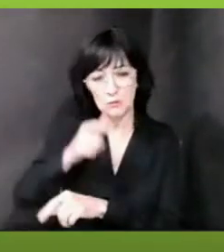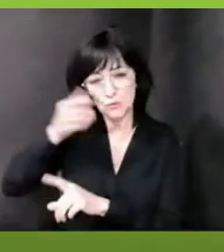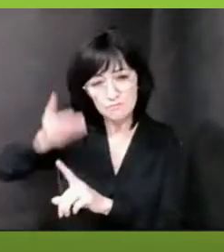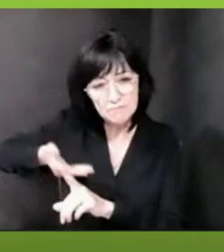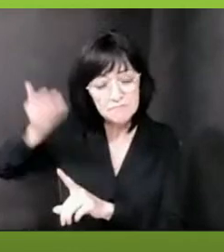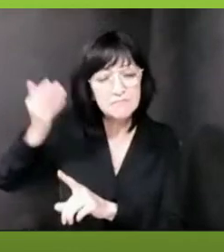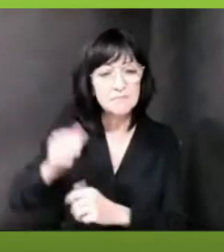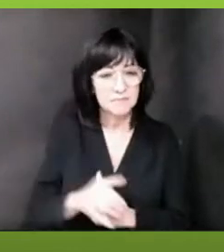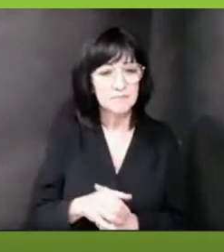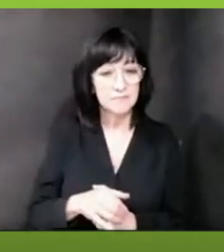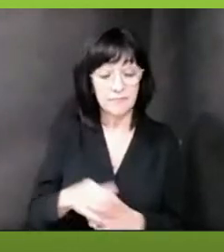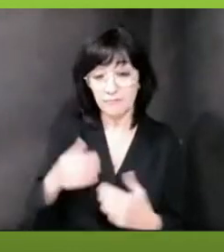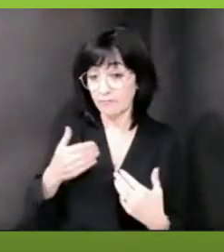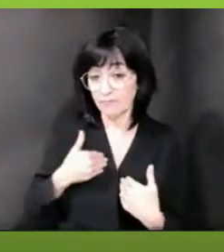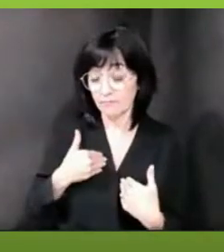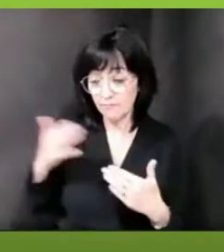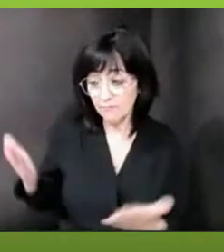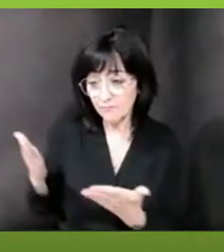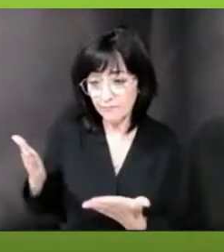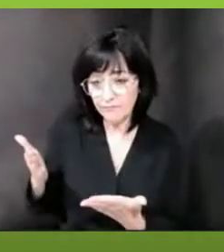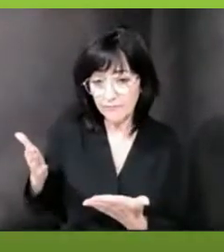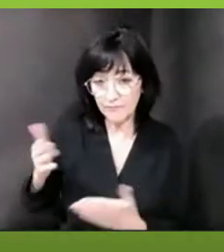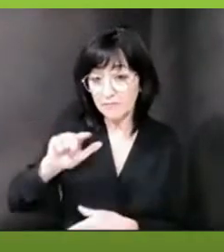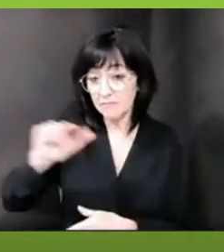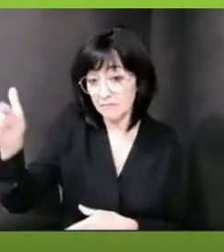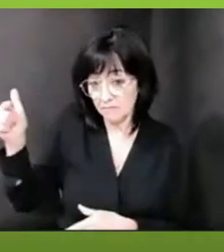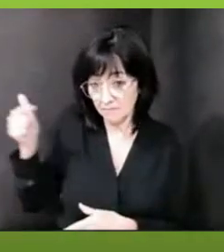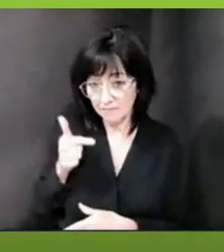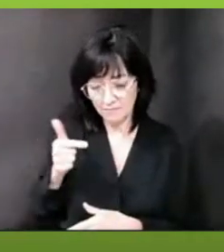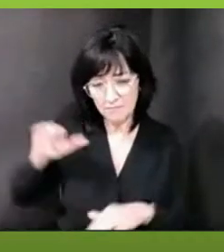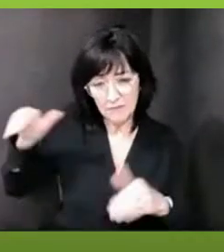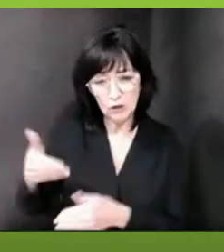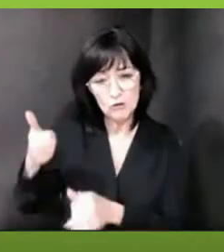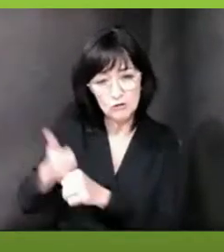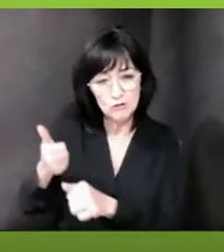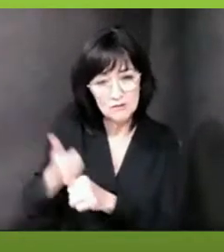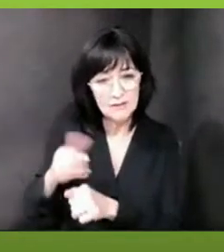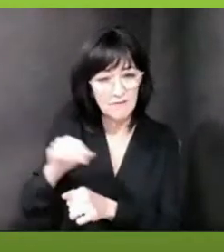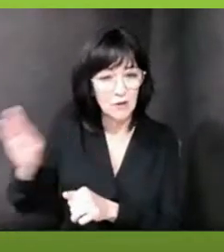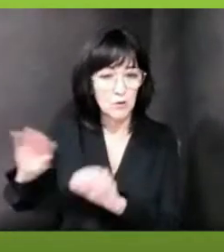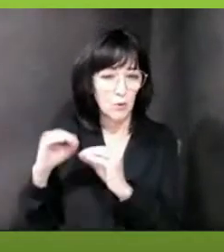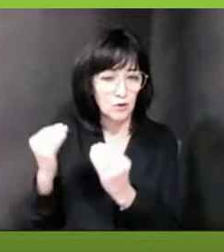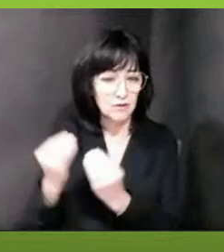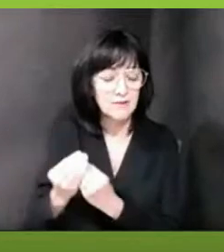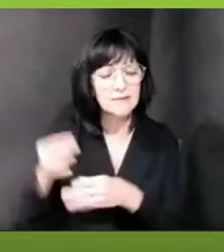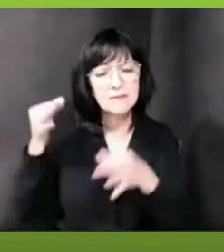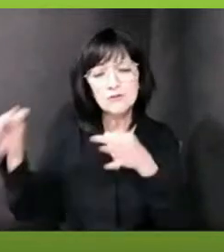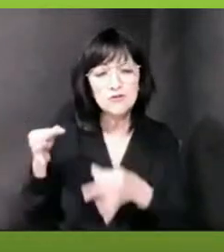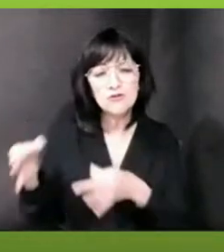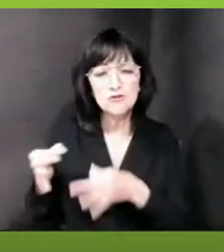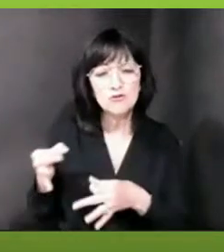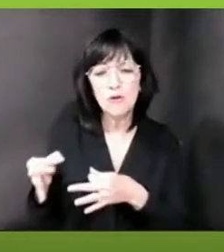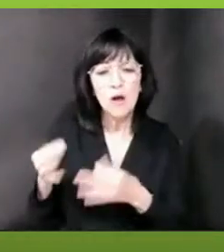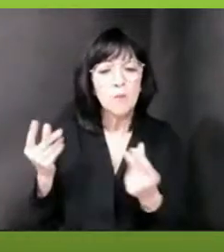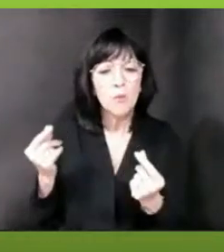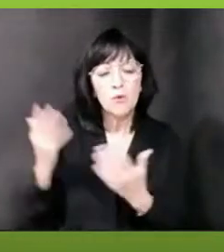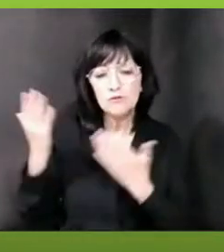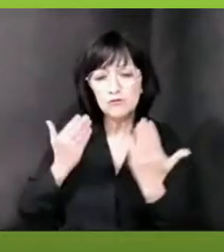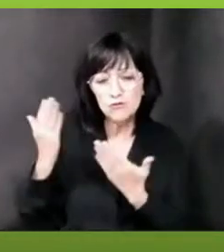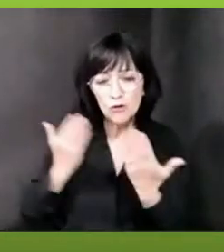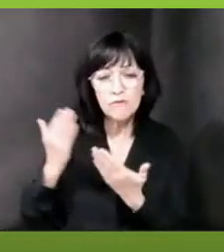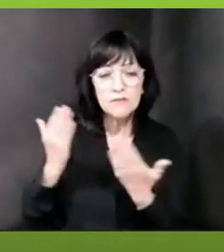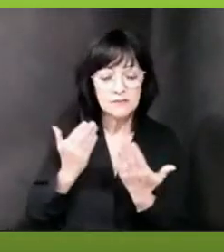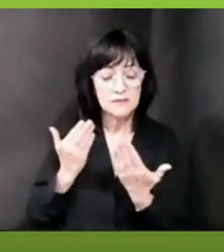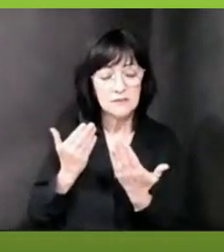to introduce yourself and your organization and describe the kind of services or supports that you and your